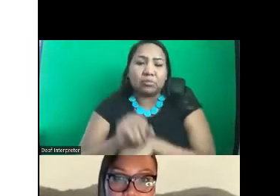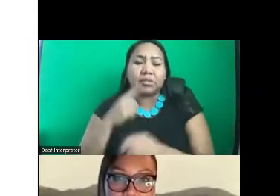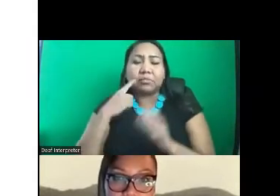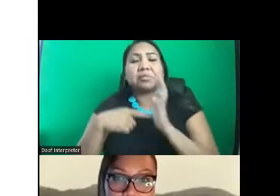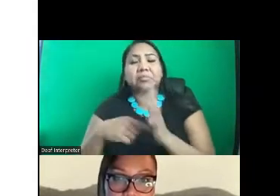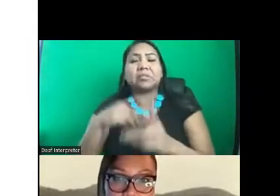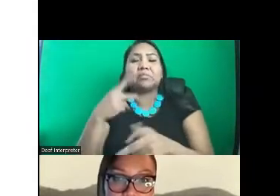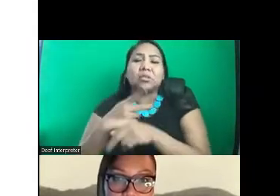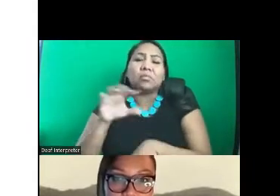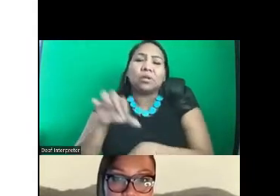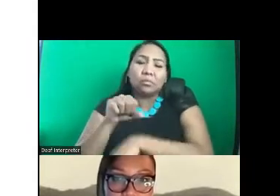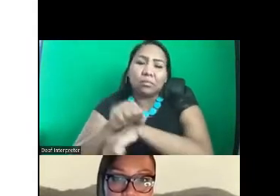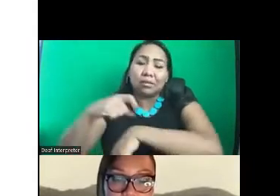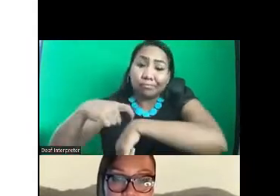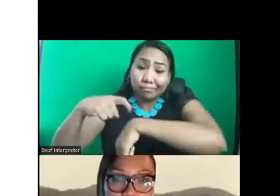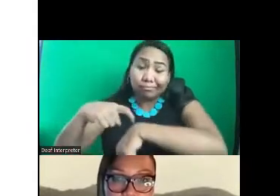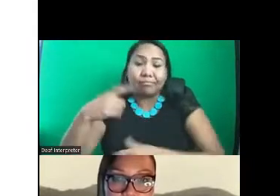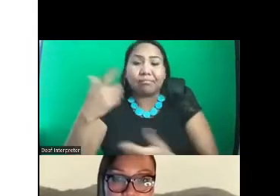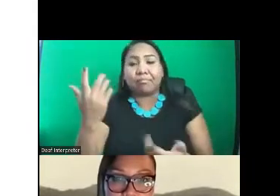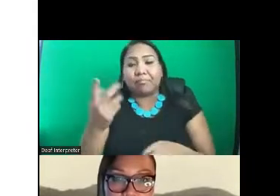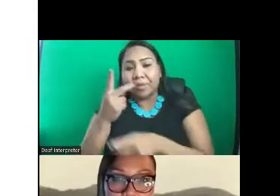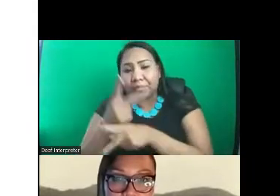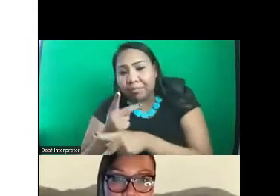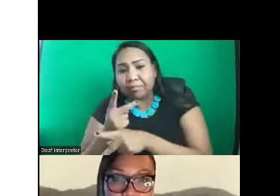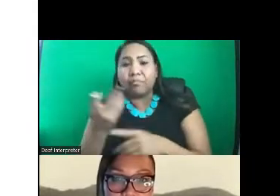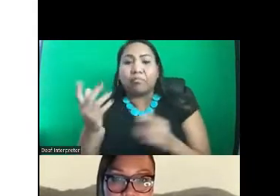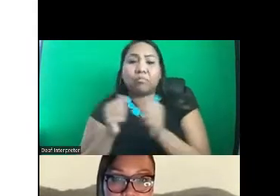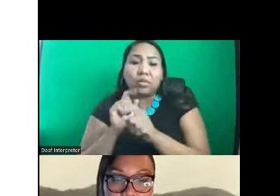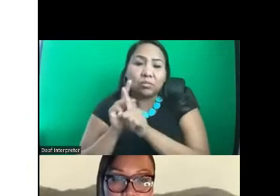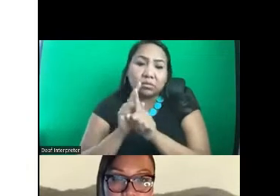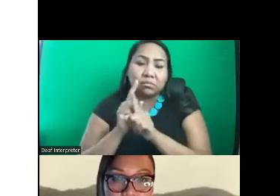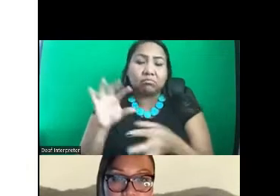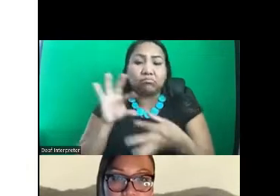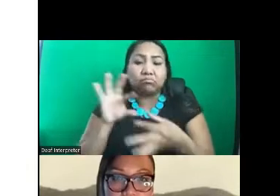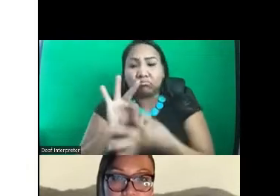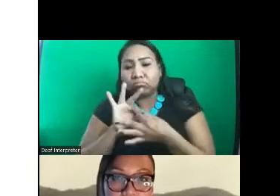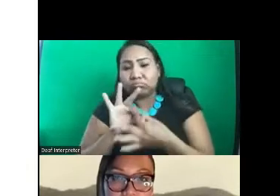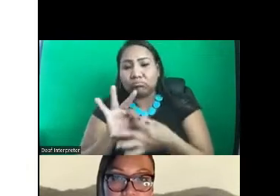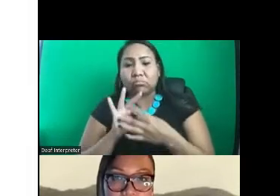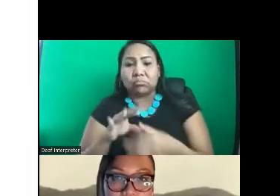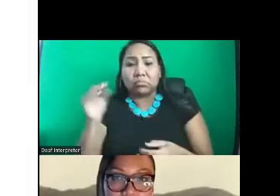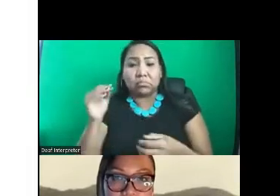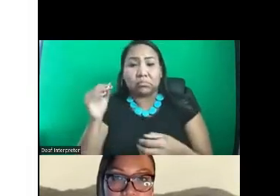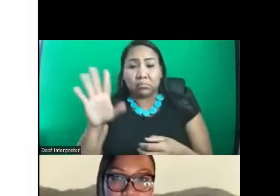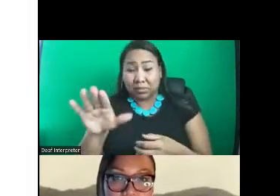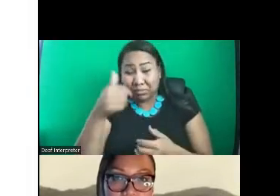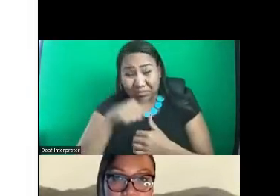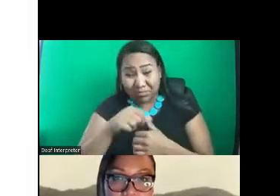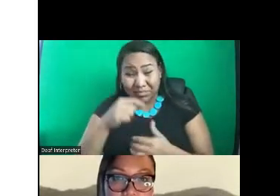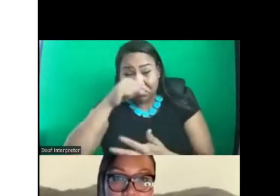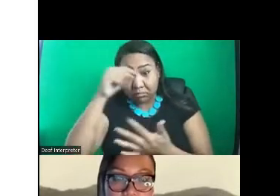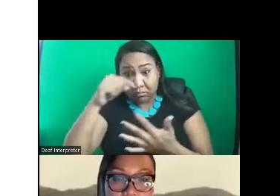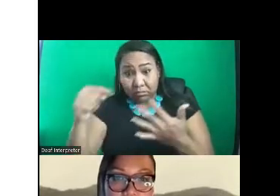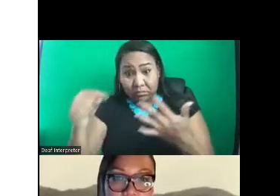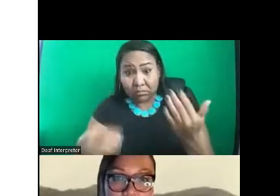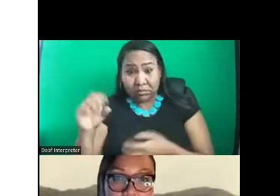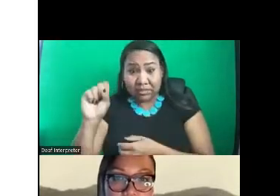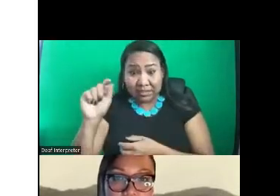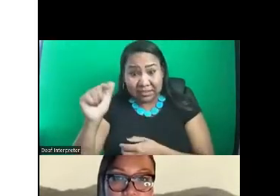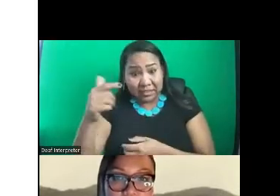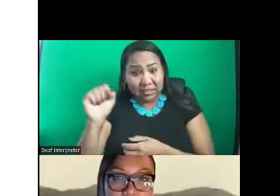a mentorship relationship. Be mindful of the steps and stages in a student's academic